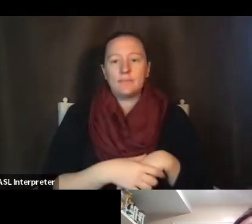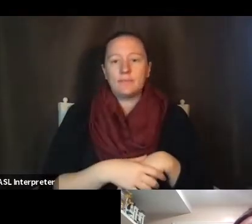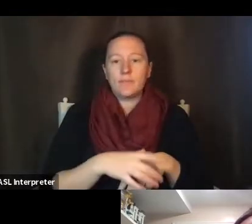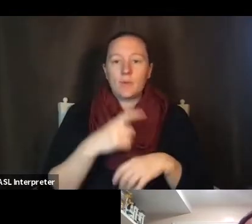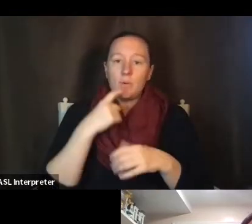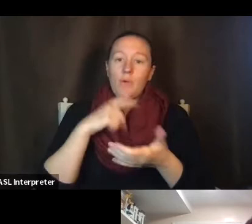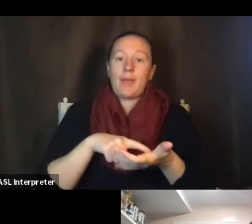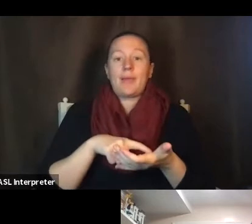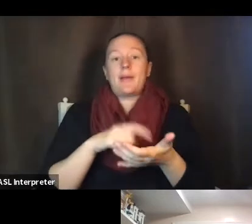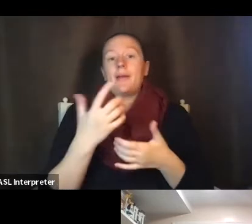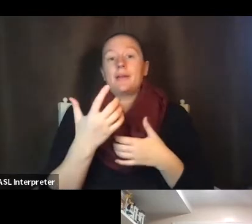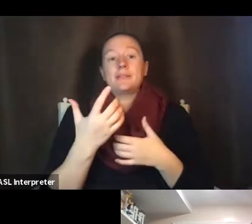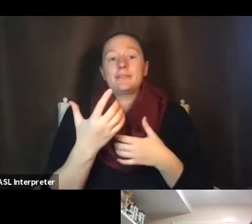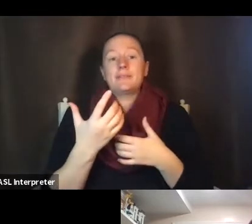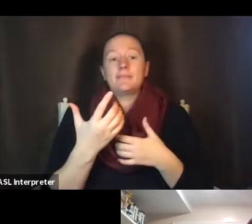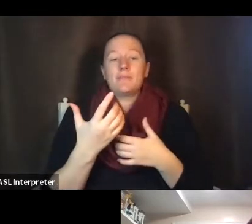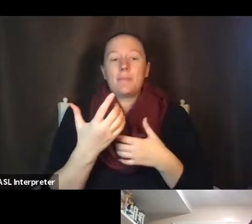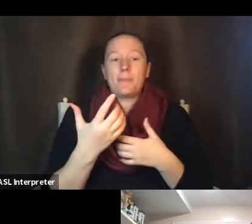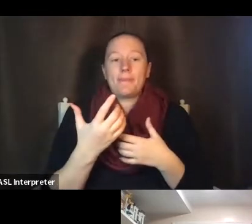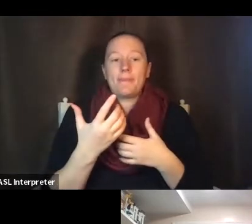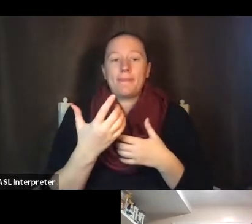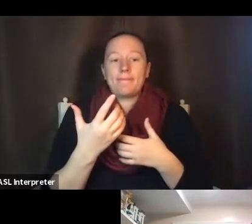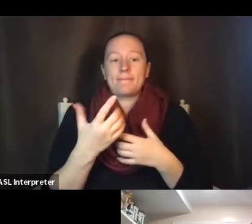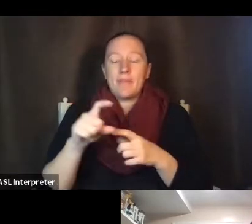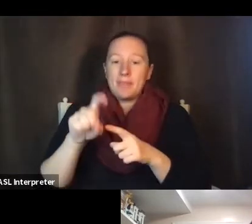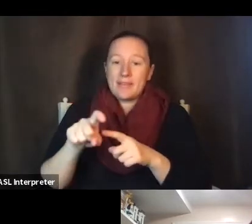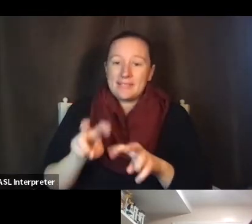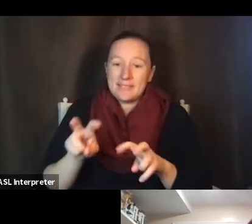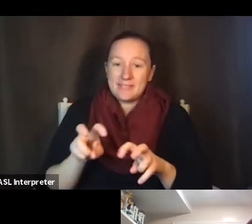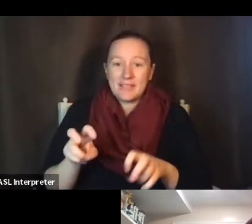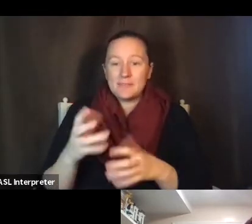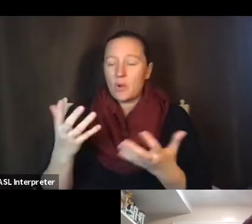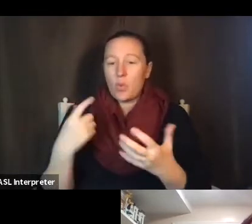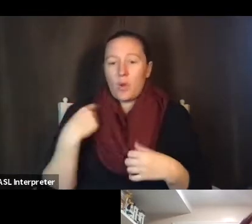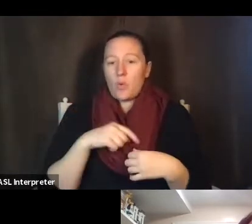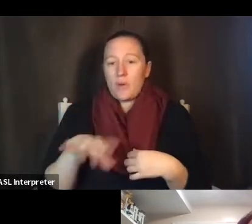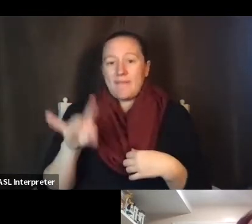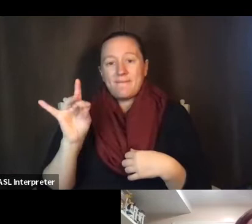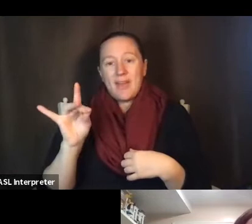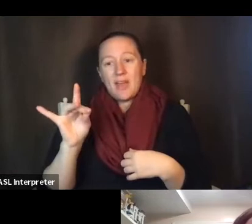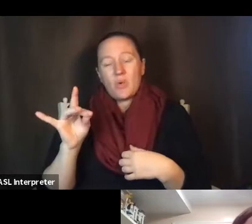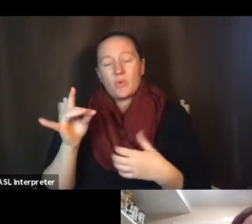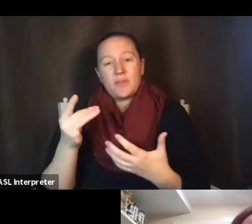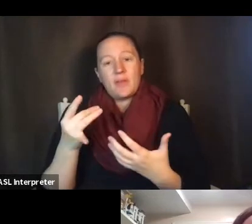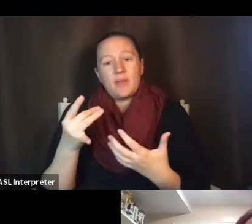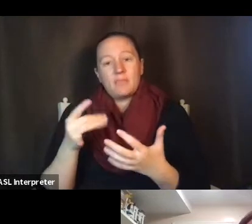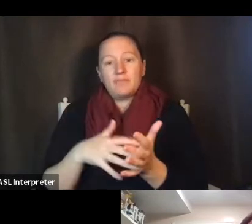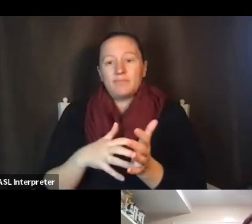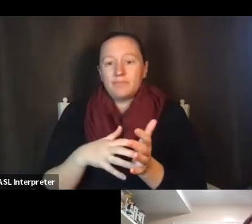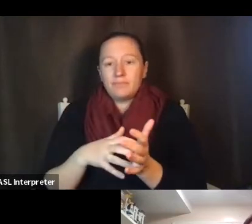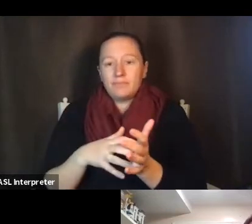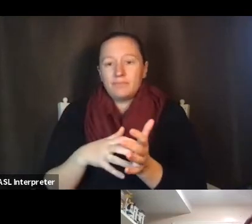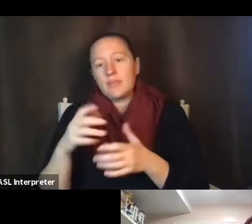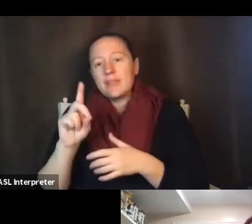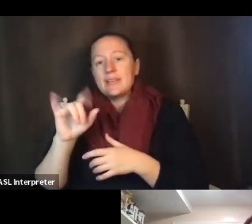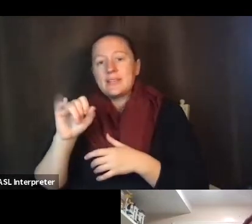that the needs assessment found and the impact of those disparities